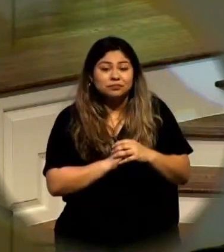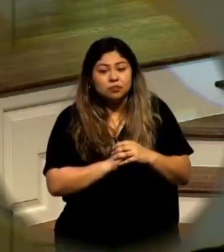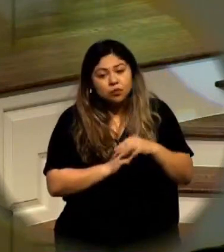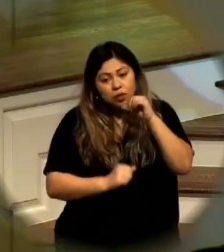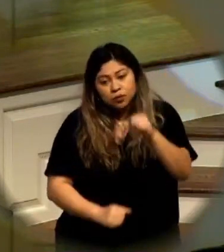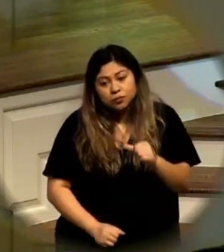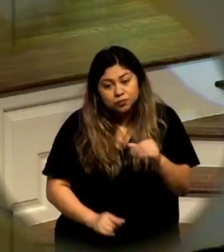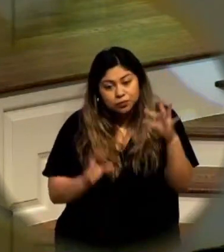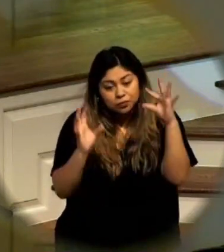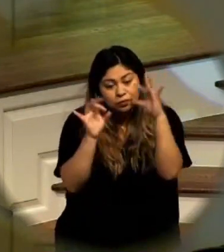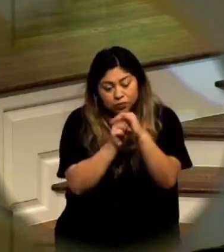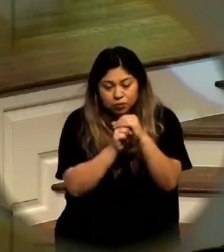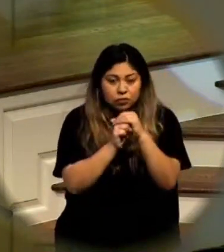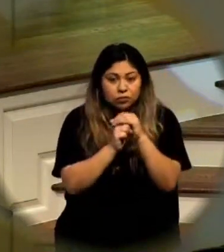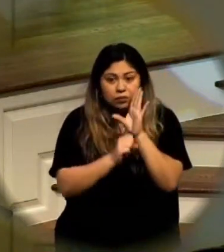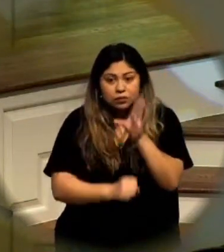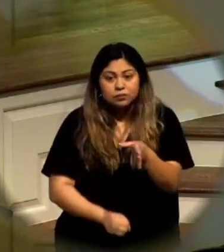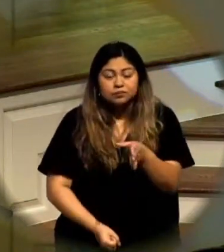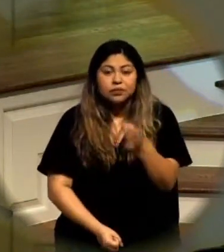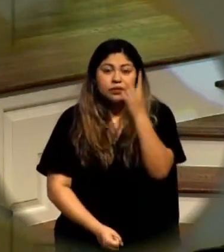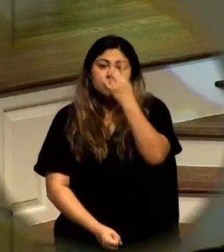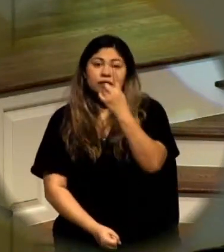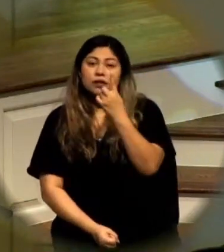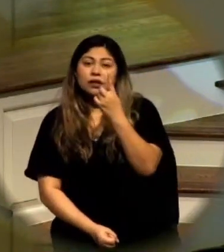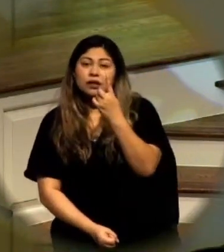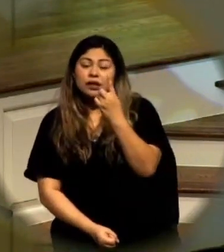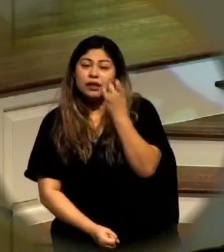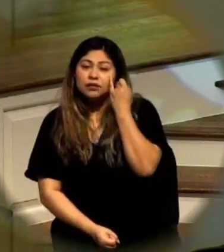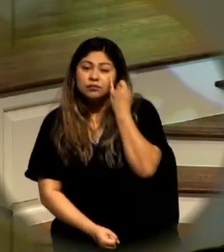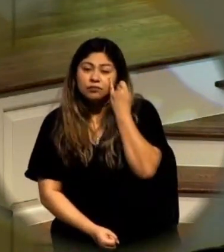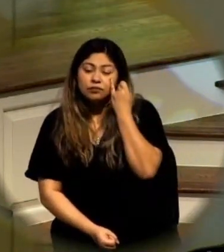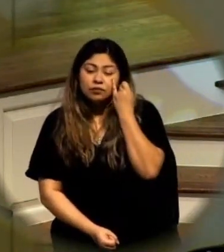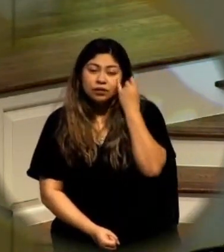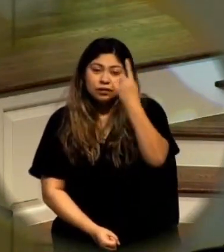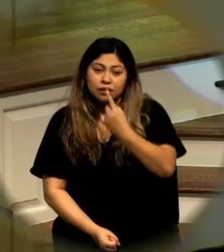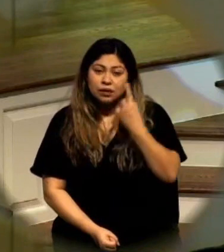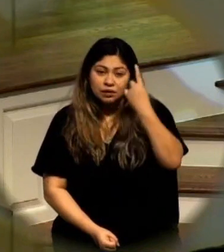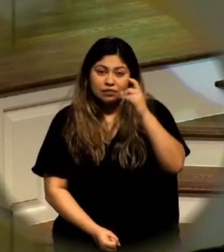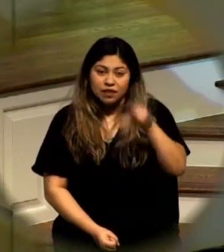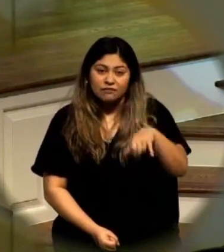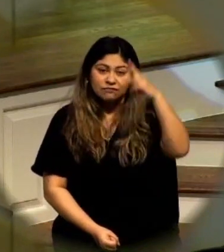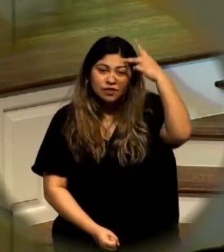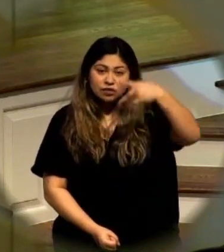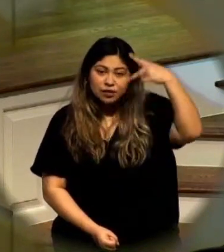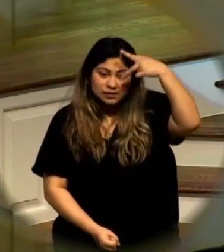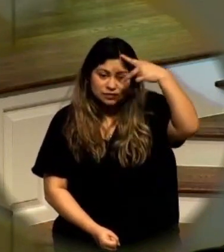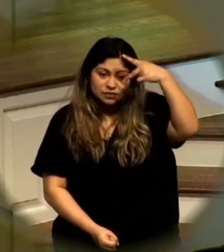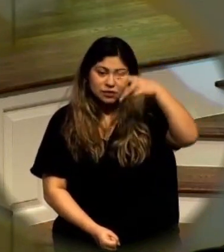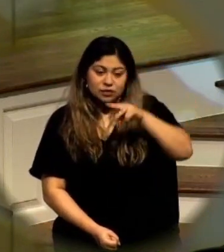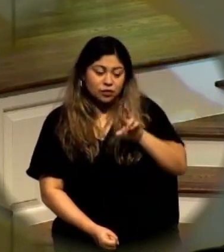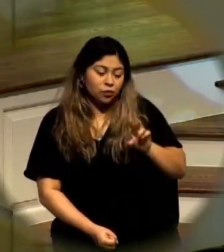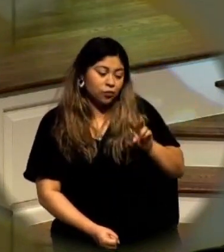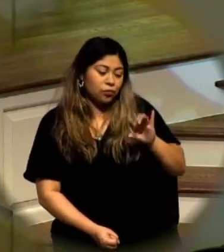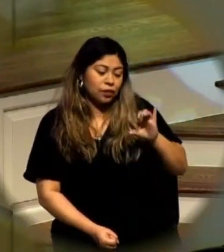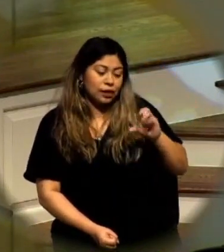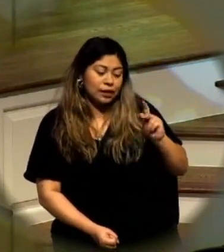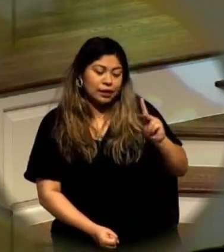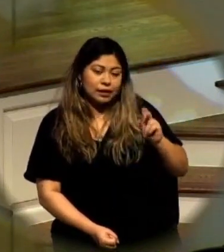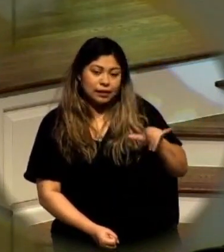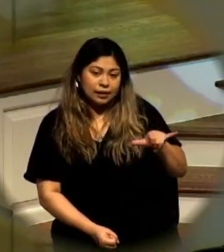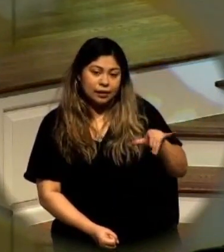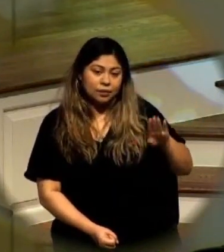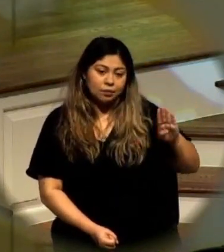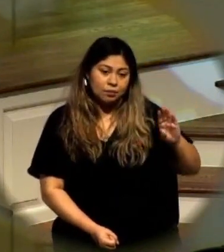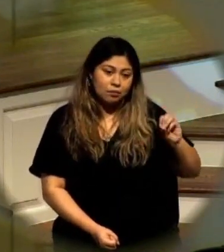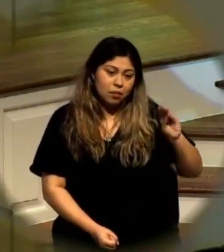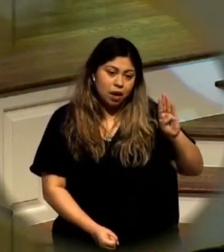Bobby theology of life to think that if we are not first, we're last. We can